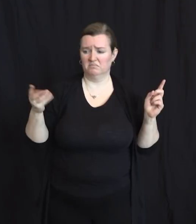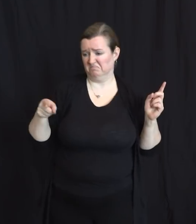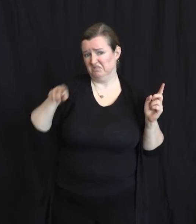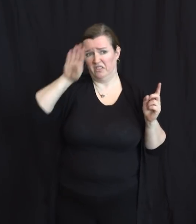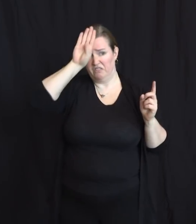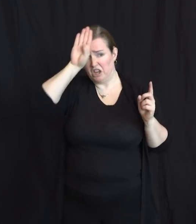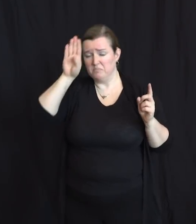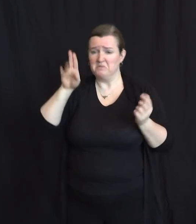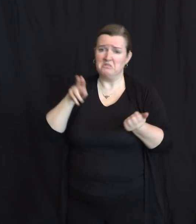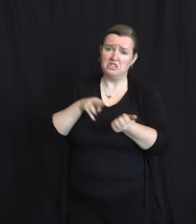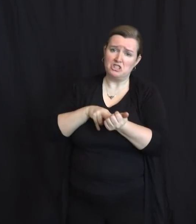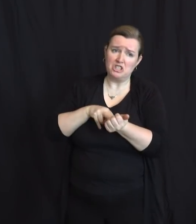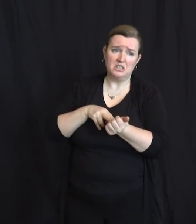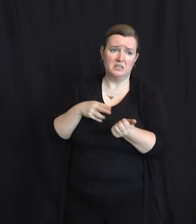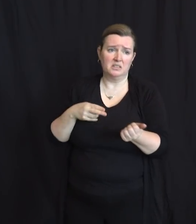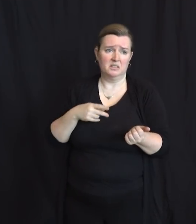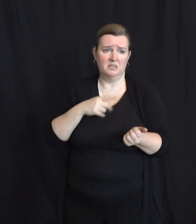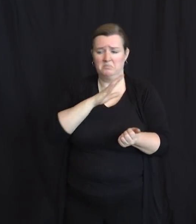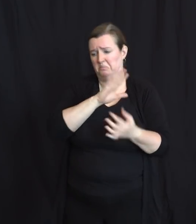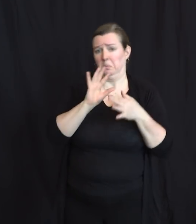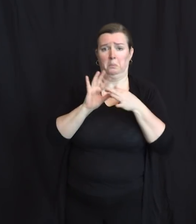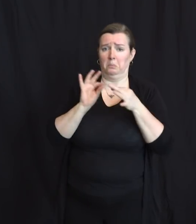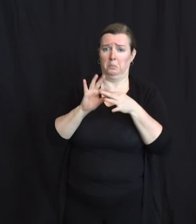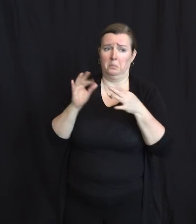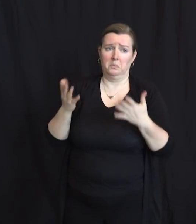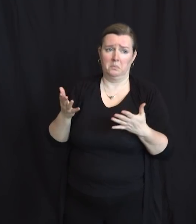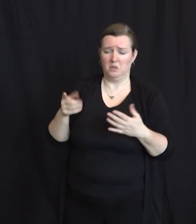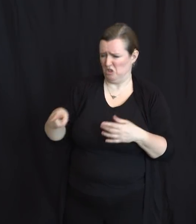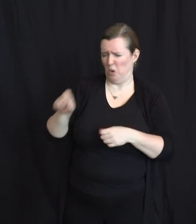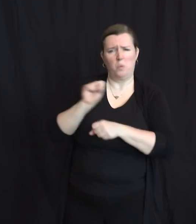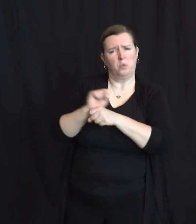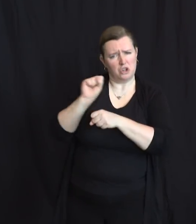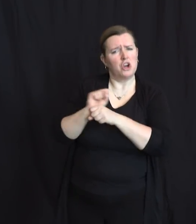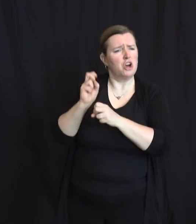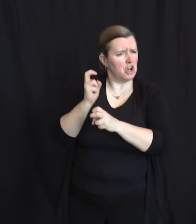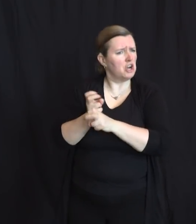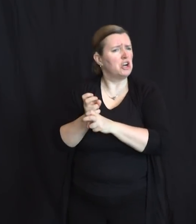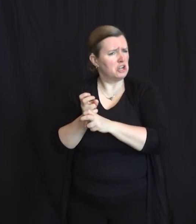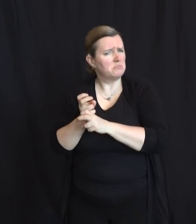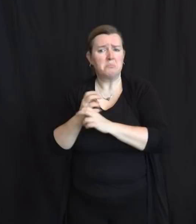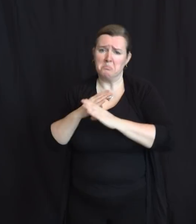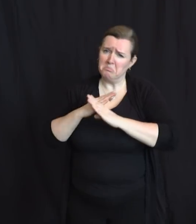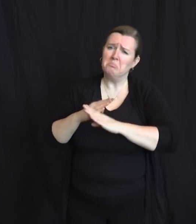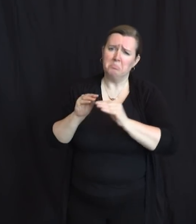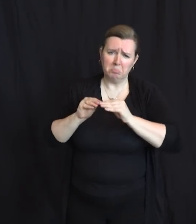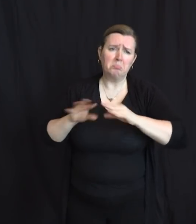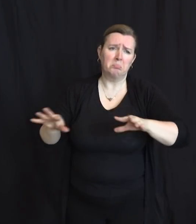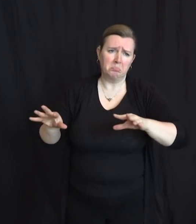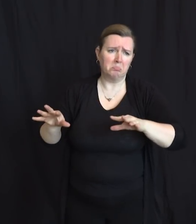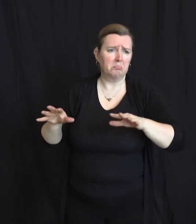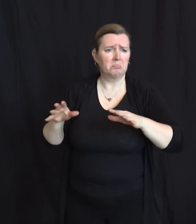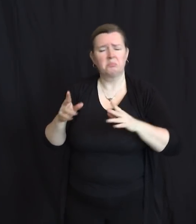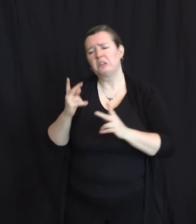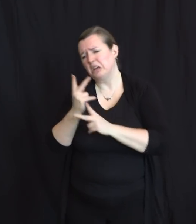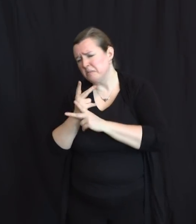on the front lines is clear. As you work tirelessly to stop this pandemic, to keep people safe, our national